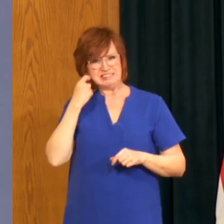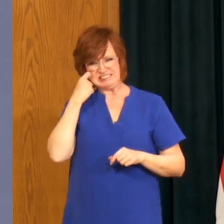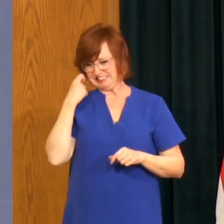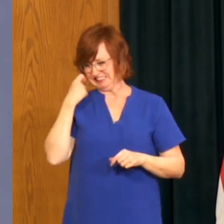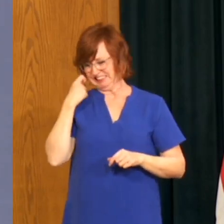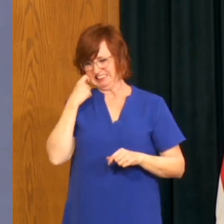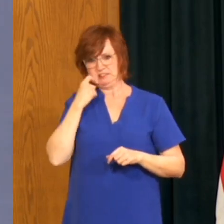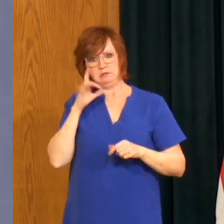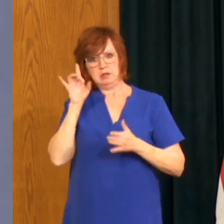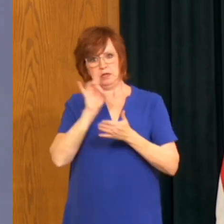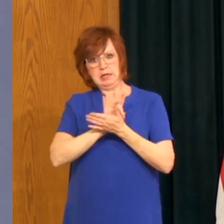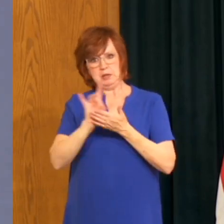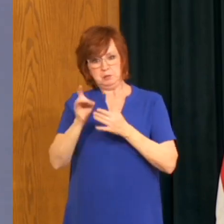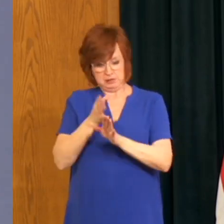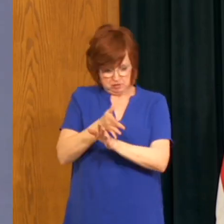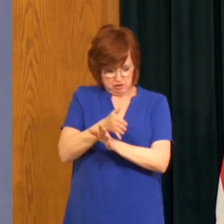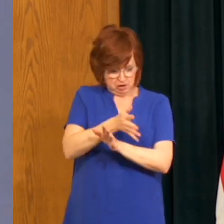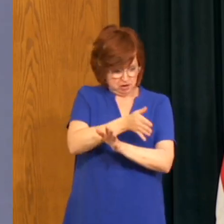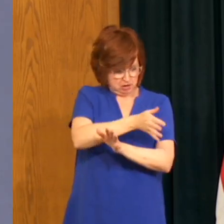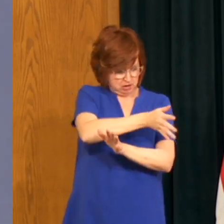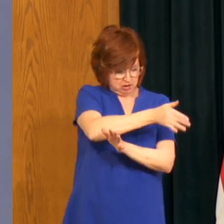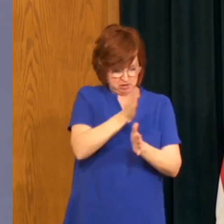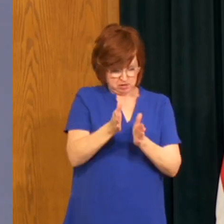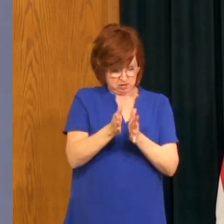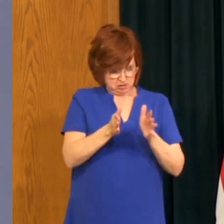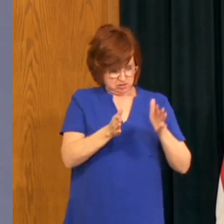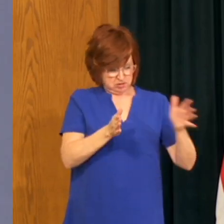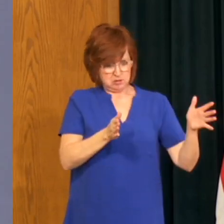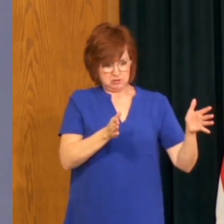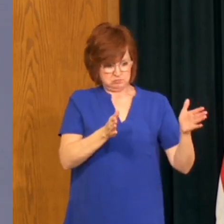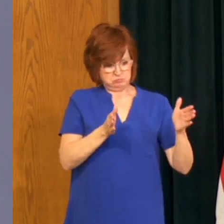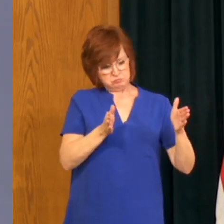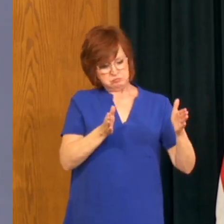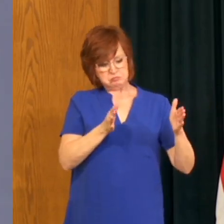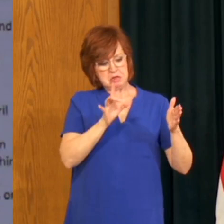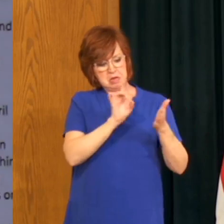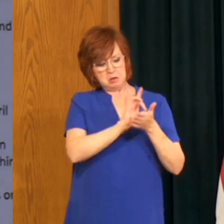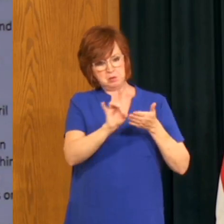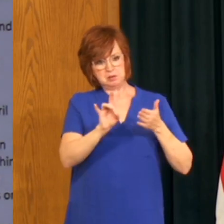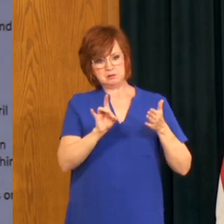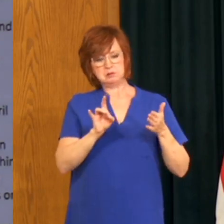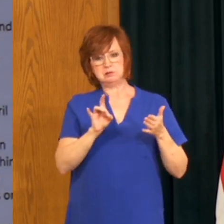have to remember that what we've gone through is in the recent past.